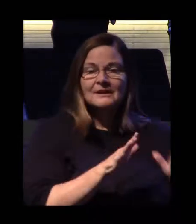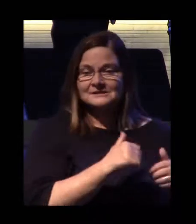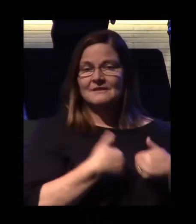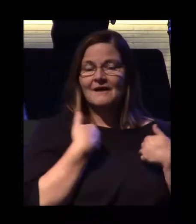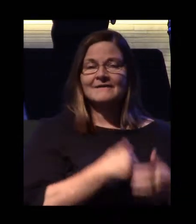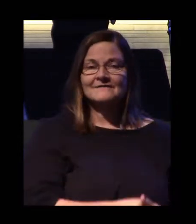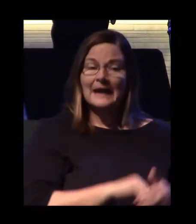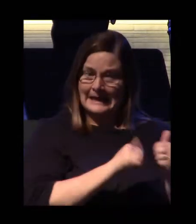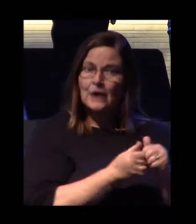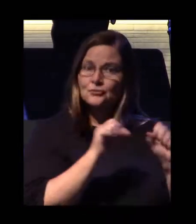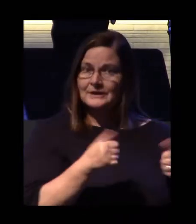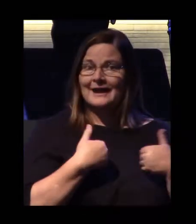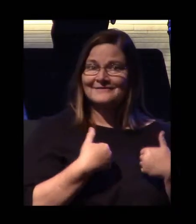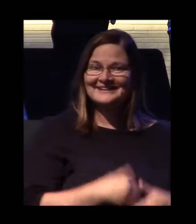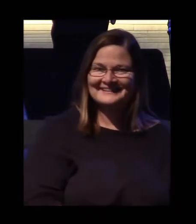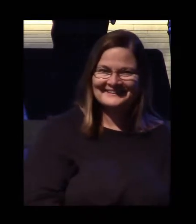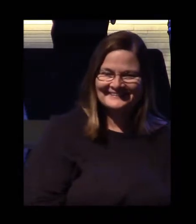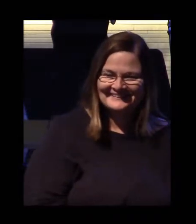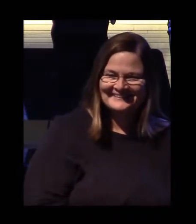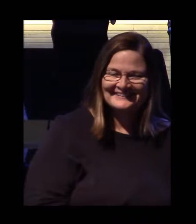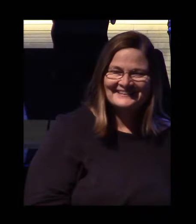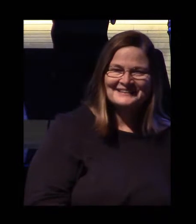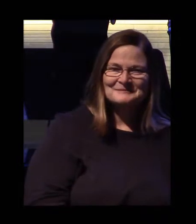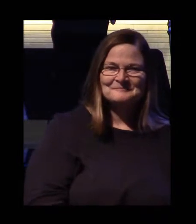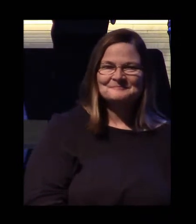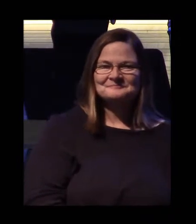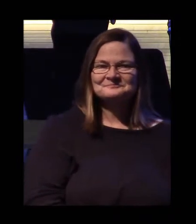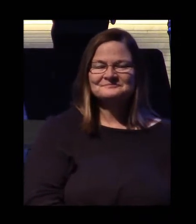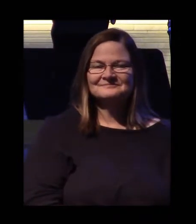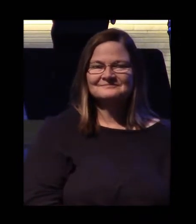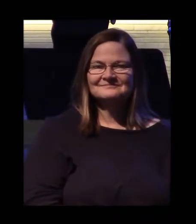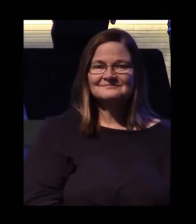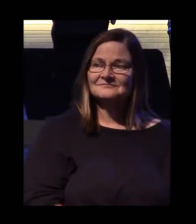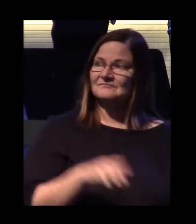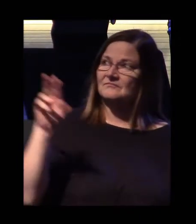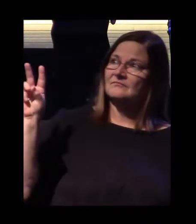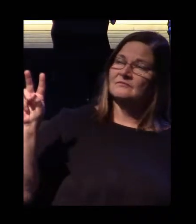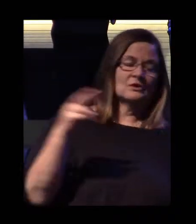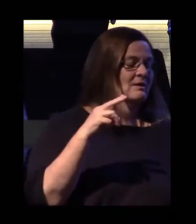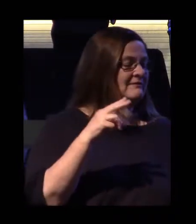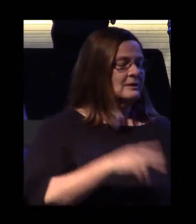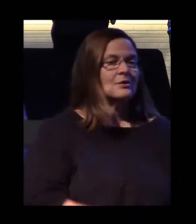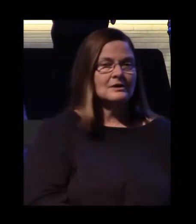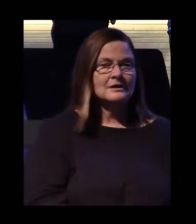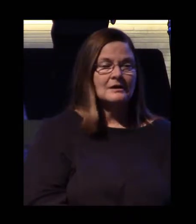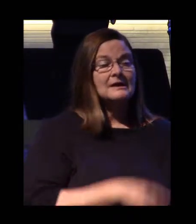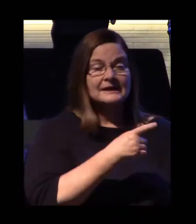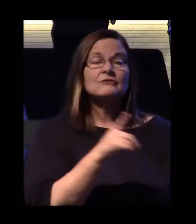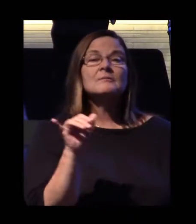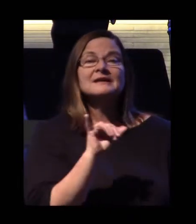The path to cursing, to the unblessed life, and how you can have it.